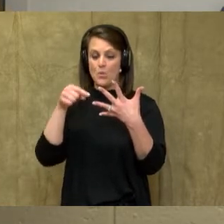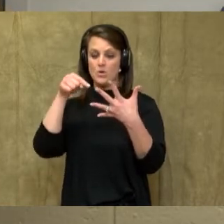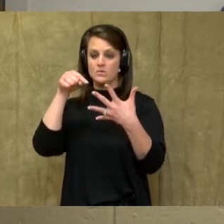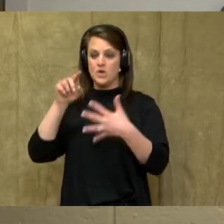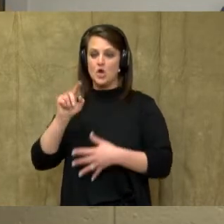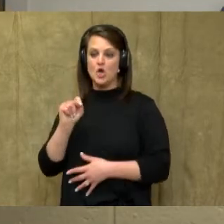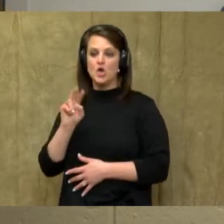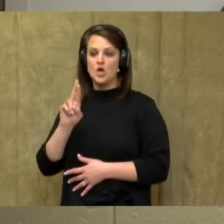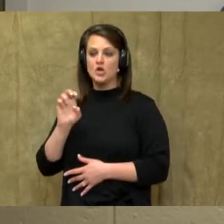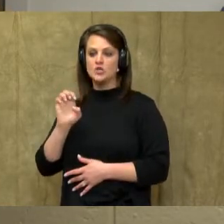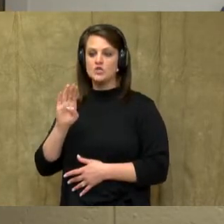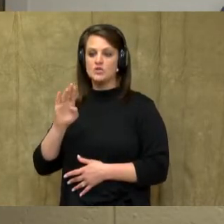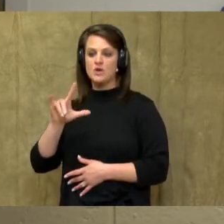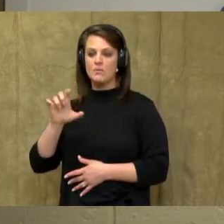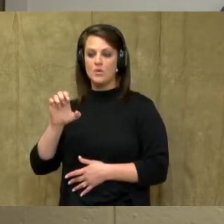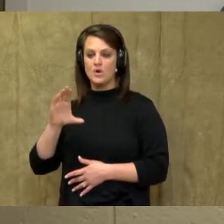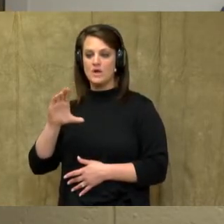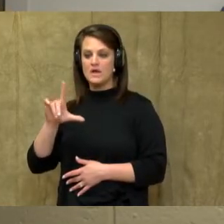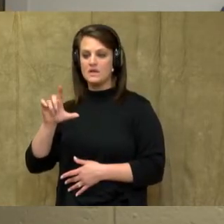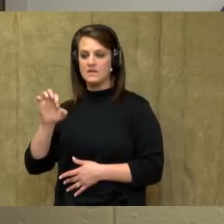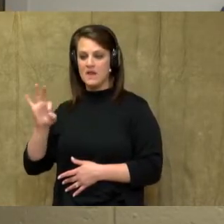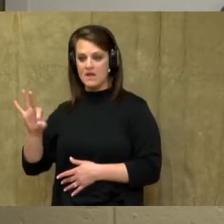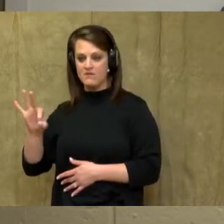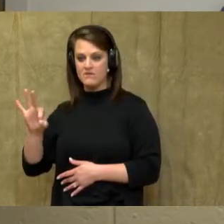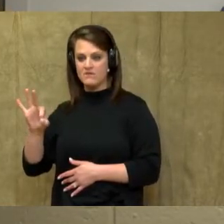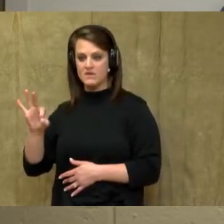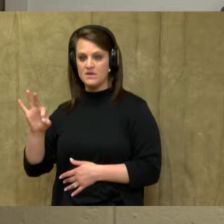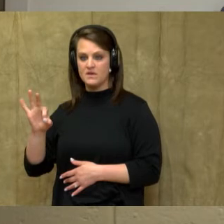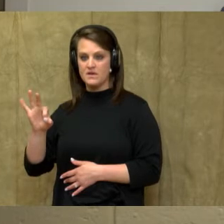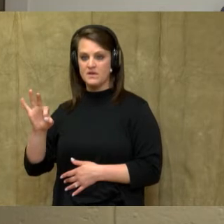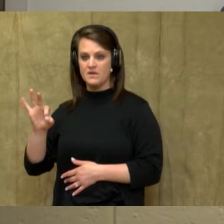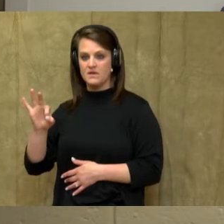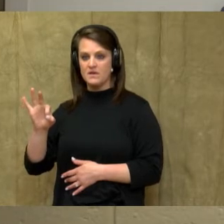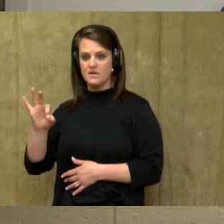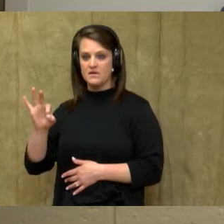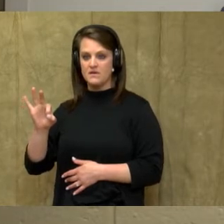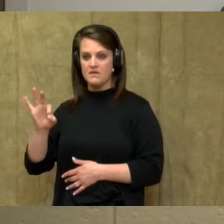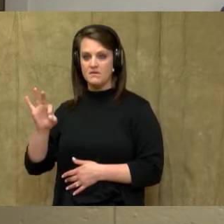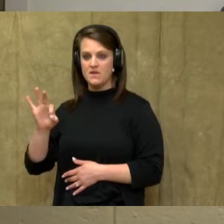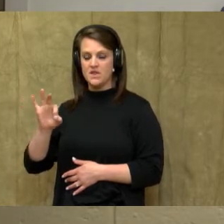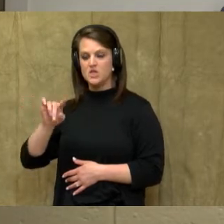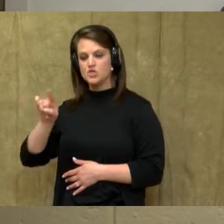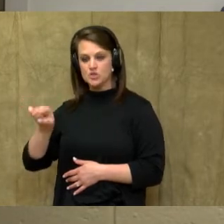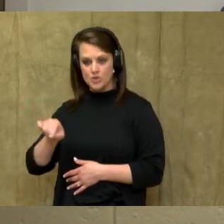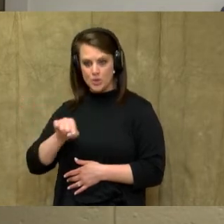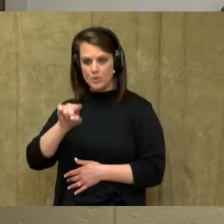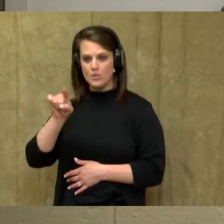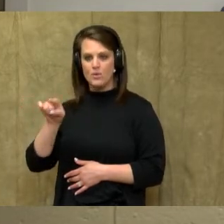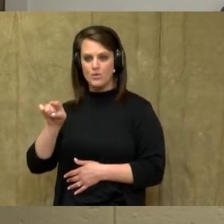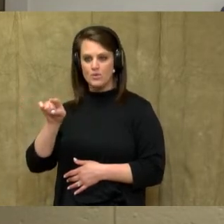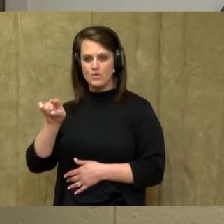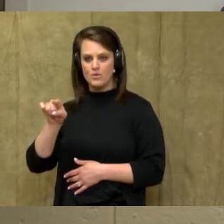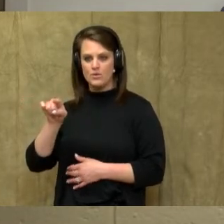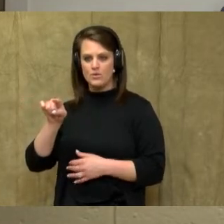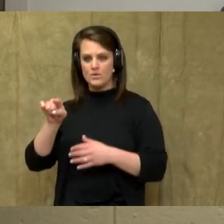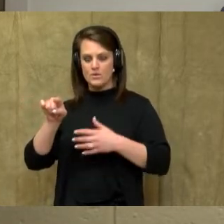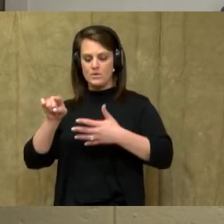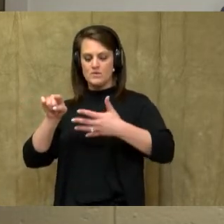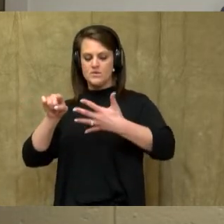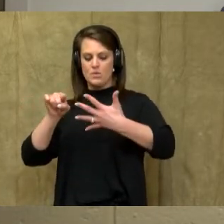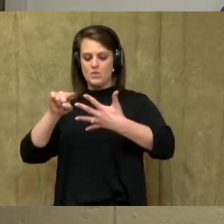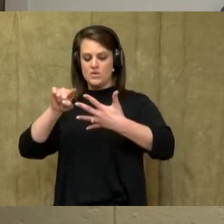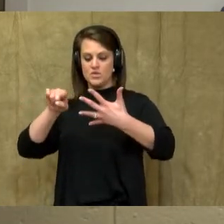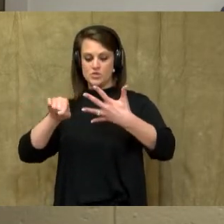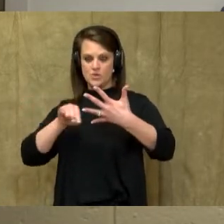it's a funny looking symbol. Almost looks like a fancy letter S. The circle here at the bottom of the